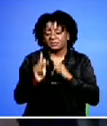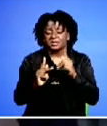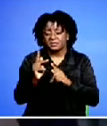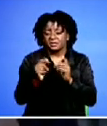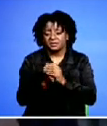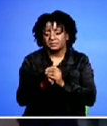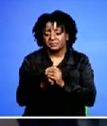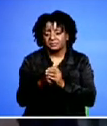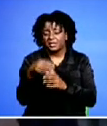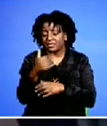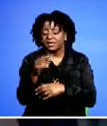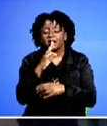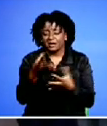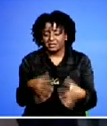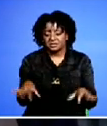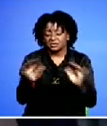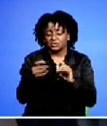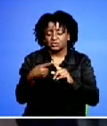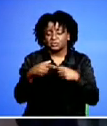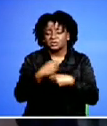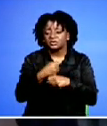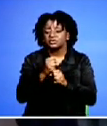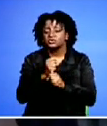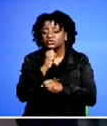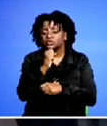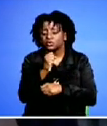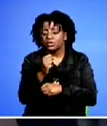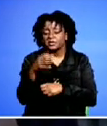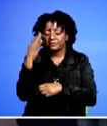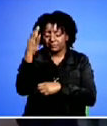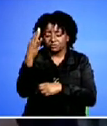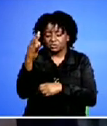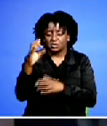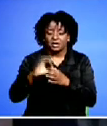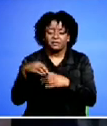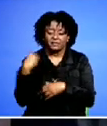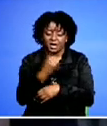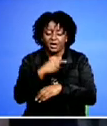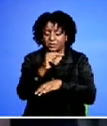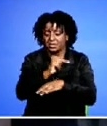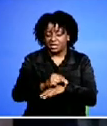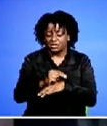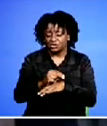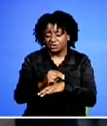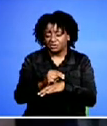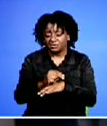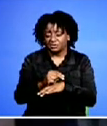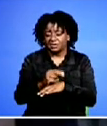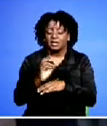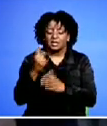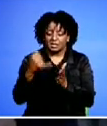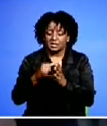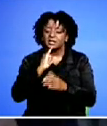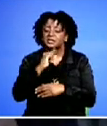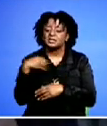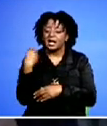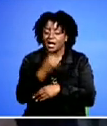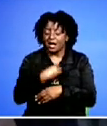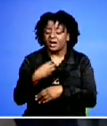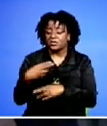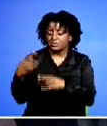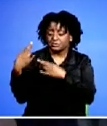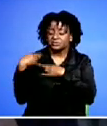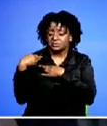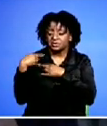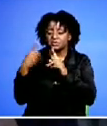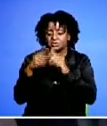for they are essential to ensuring the future of our nation. It is therefore our duty to